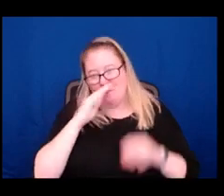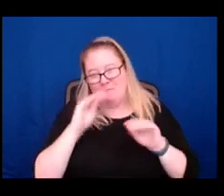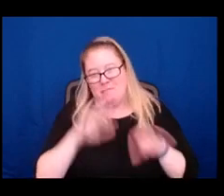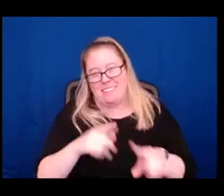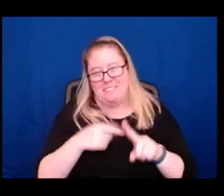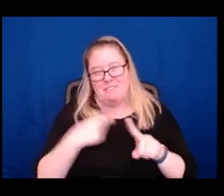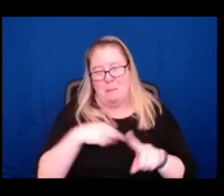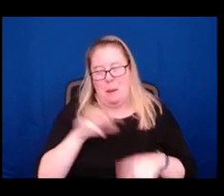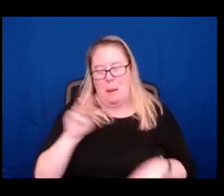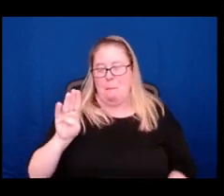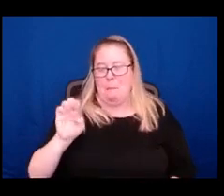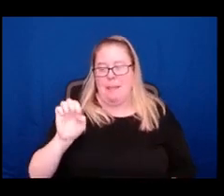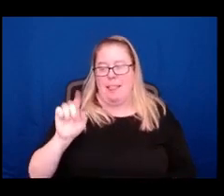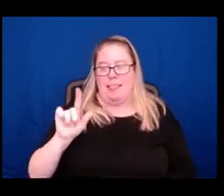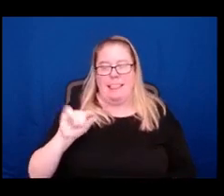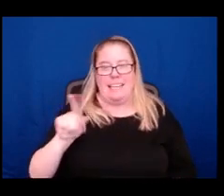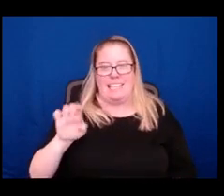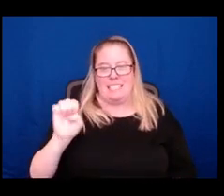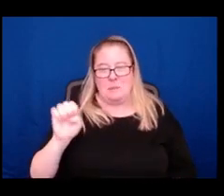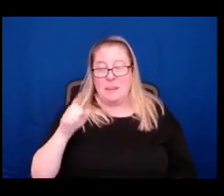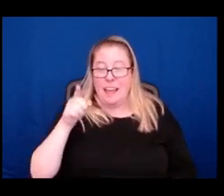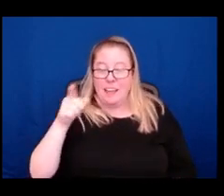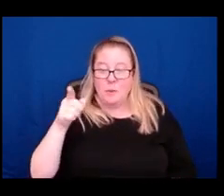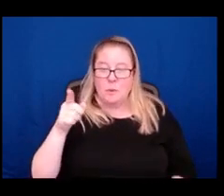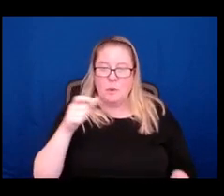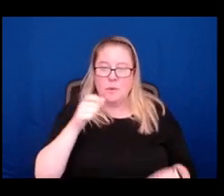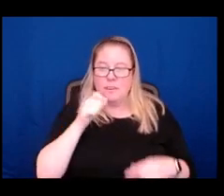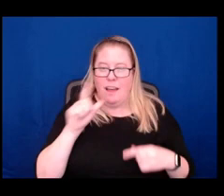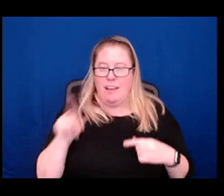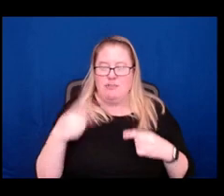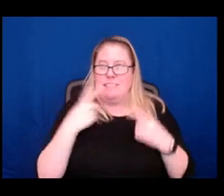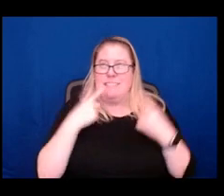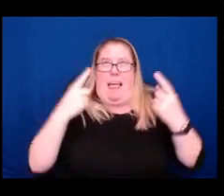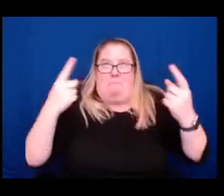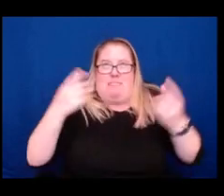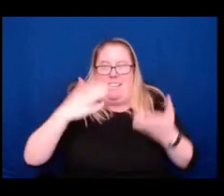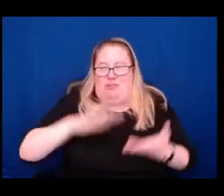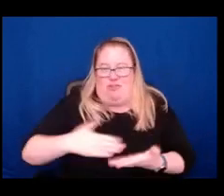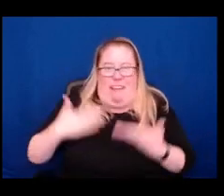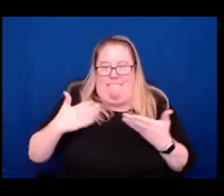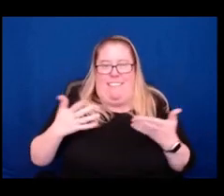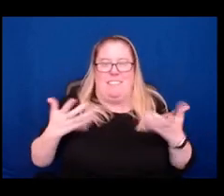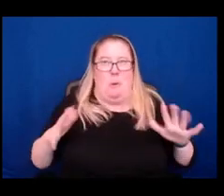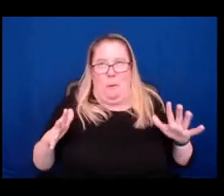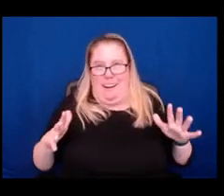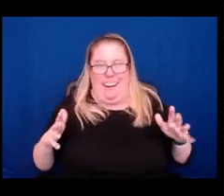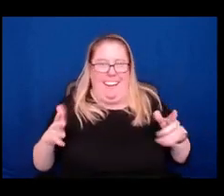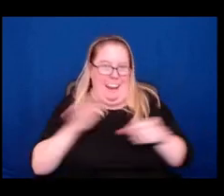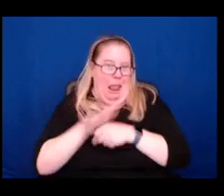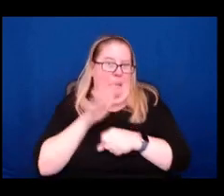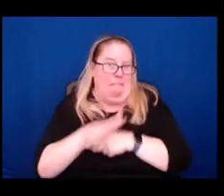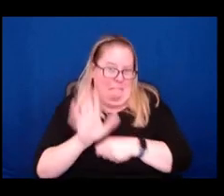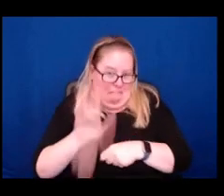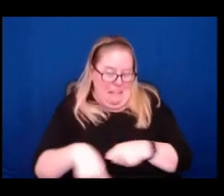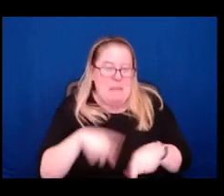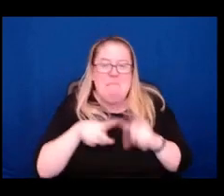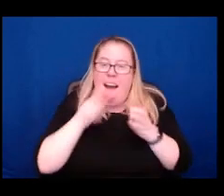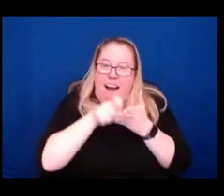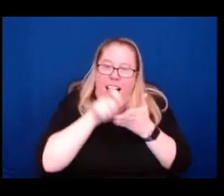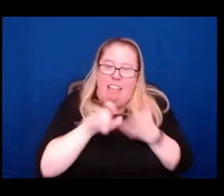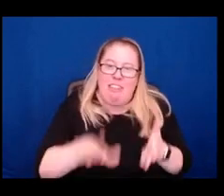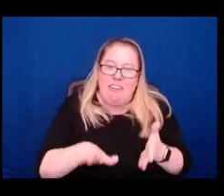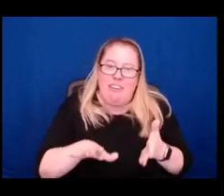today. You are not just a celebrity chef, like that's enough in itself, but you're also an author and an